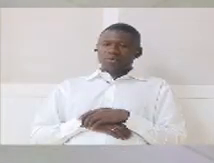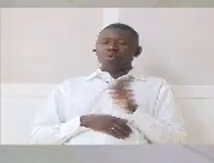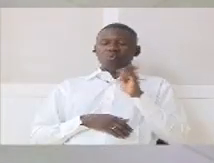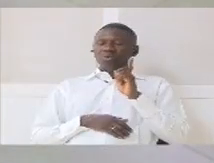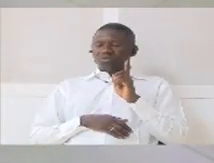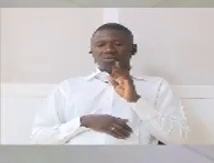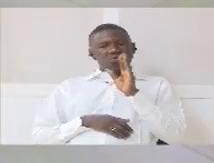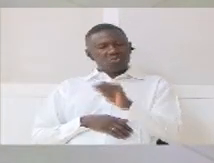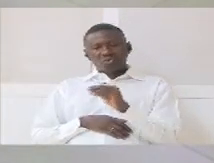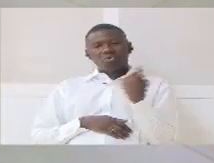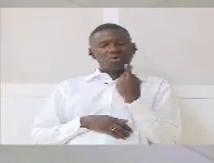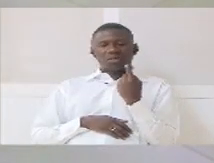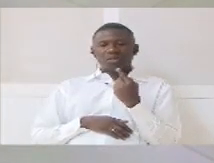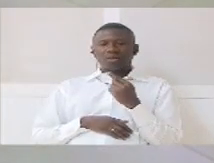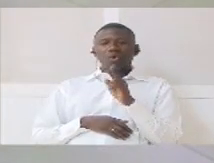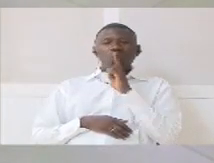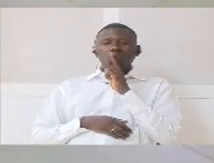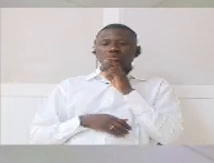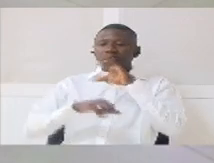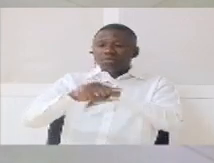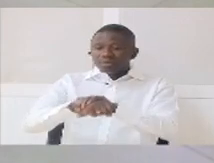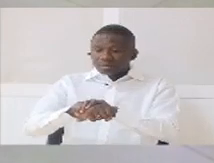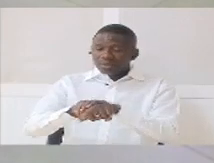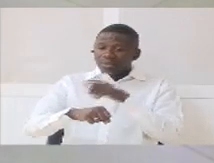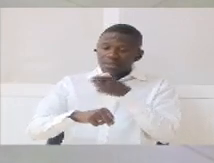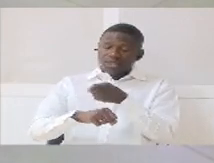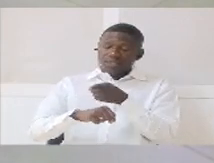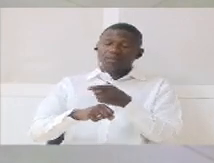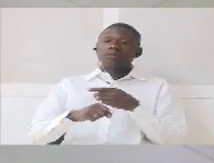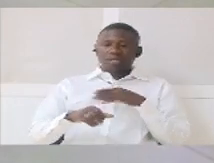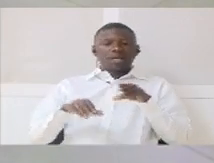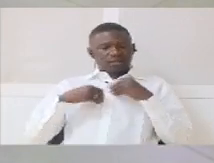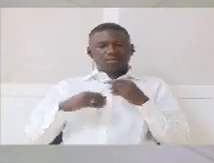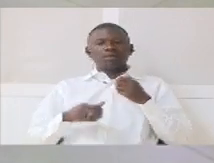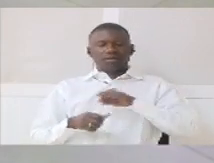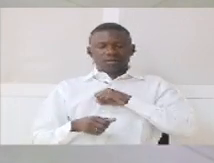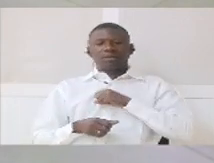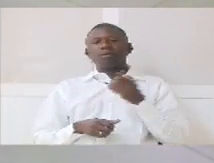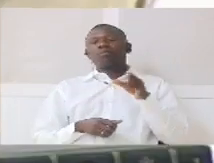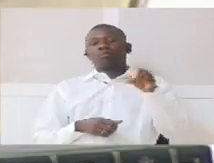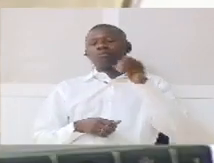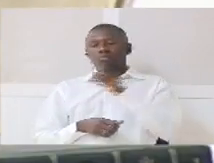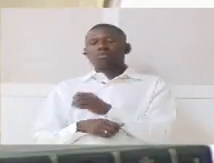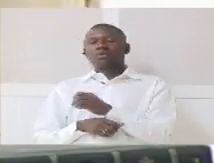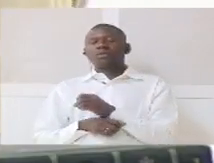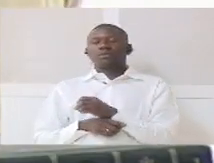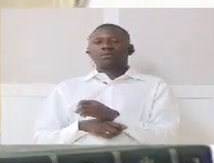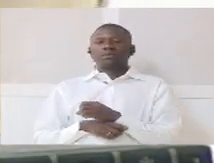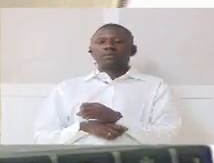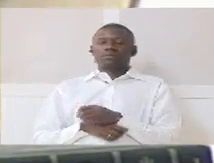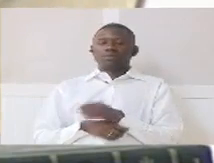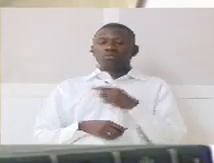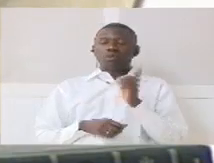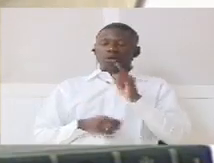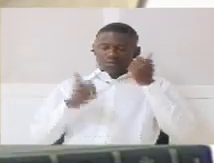happens is that whosoever you catch with it will accept that they brought it. Kemere ike demote le.